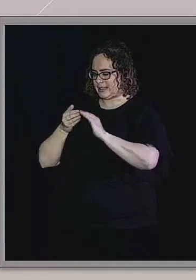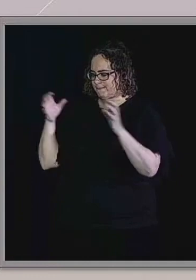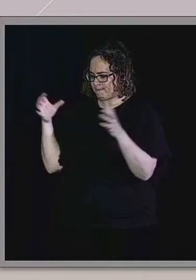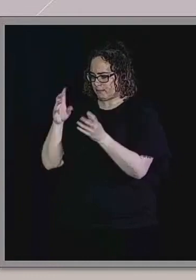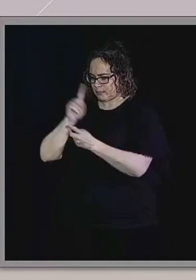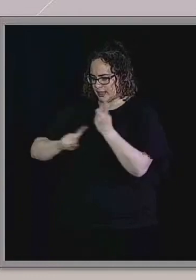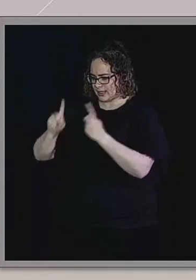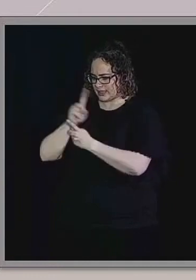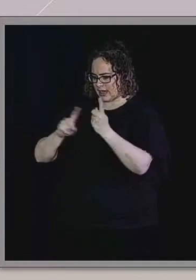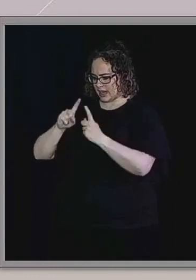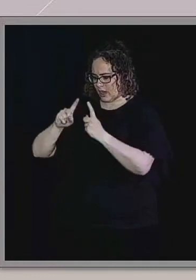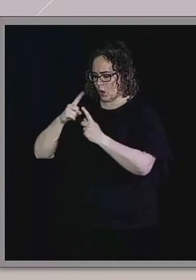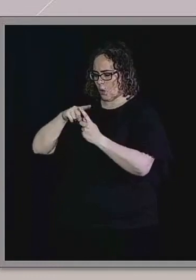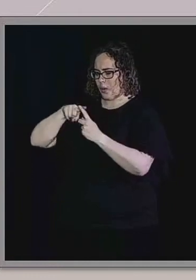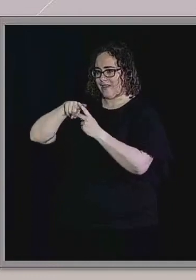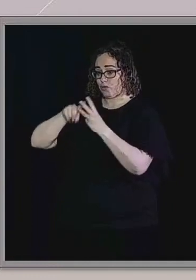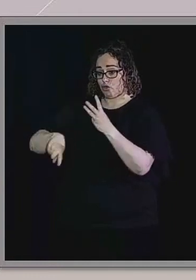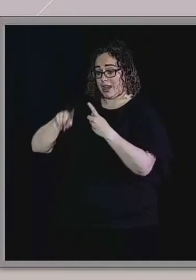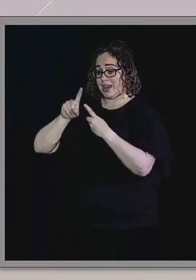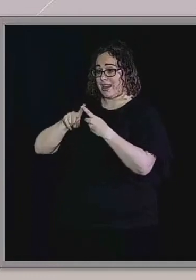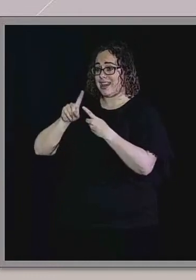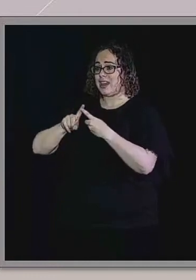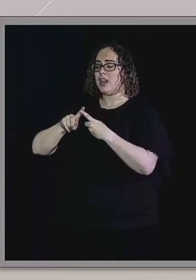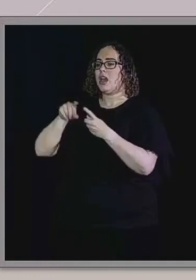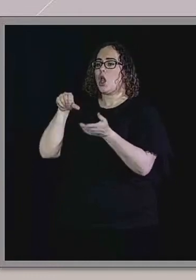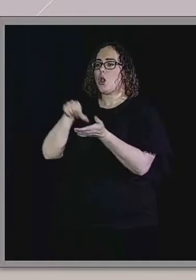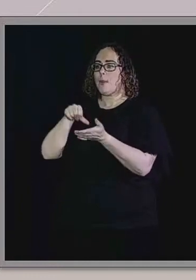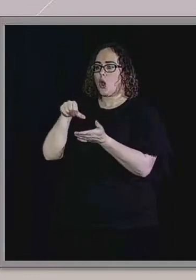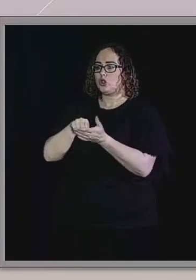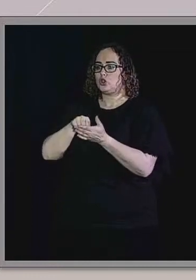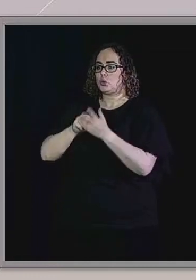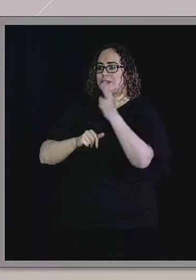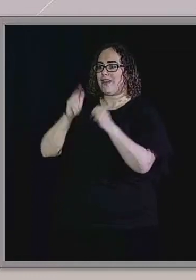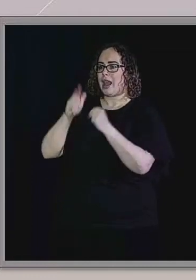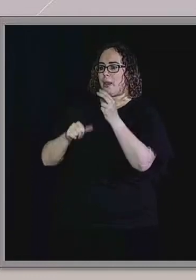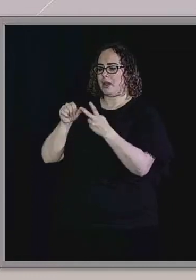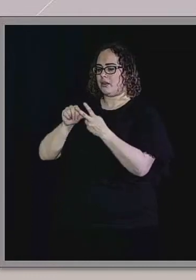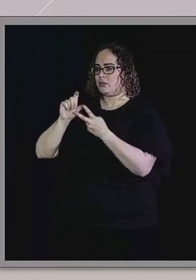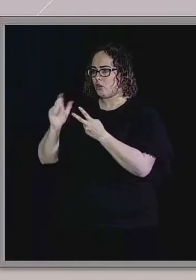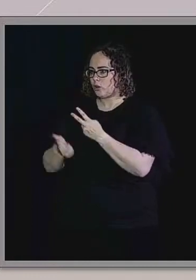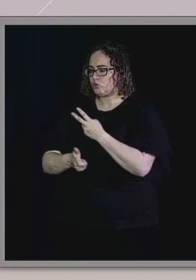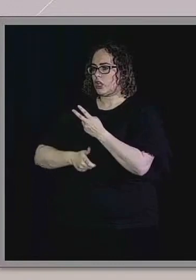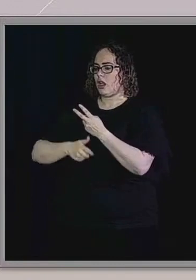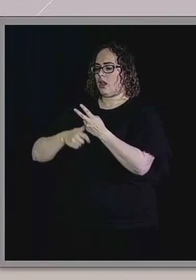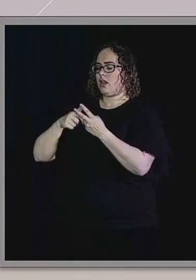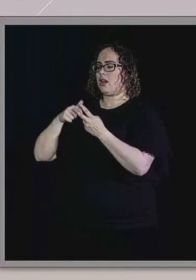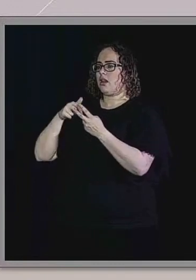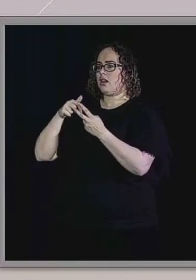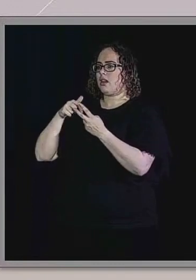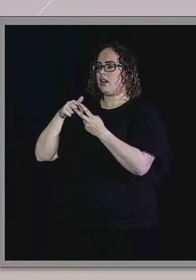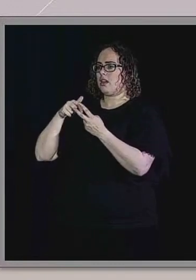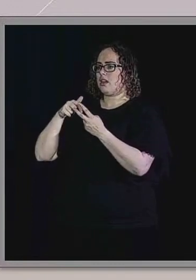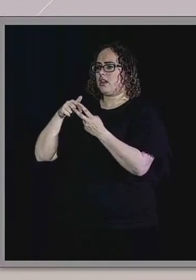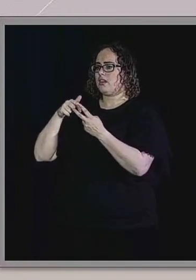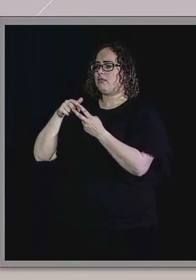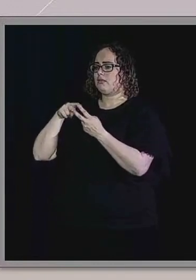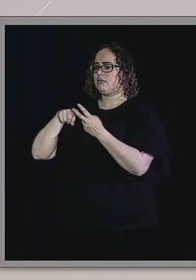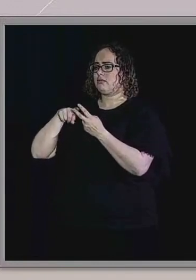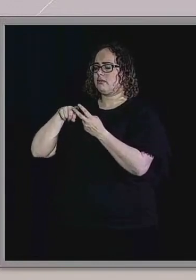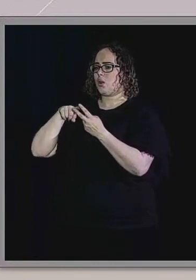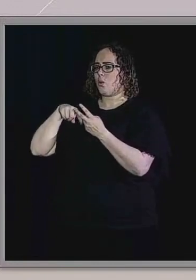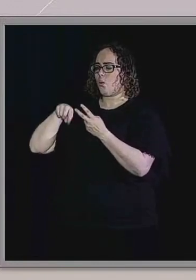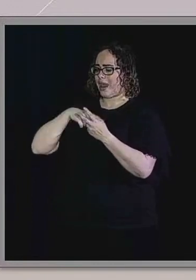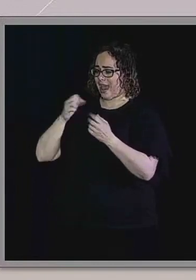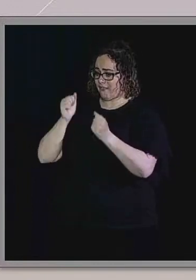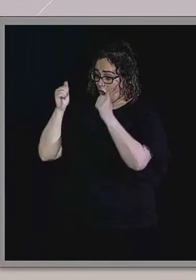on community culture and commercial development. We live in a high sort of area of industry development, so we believe